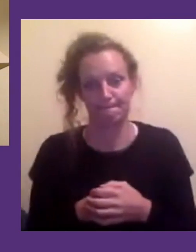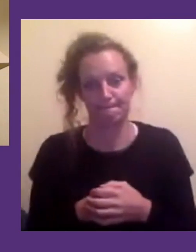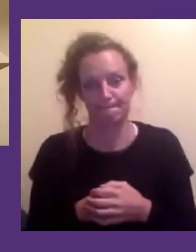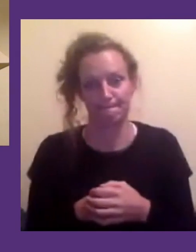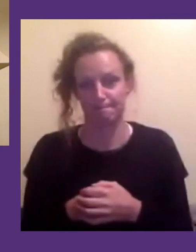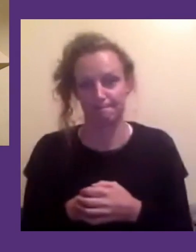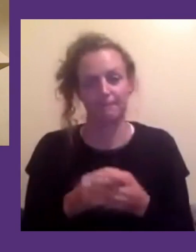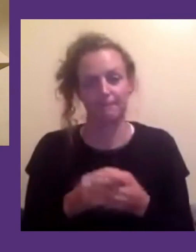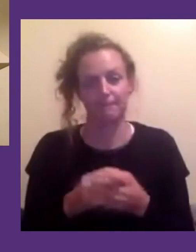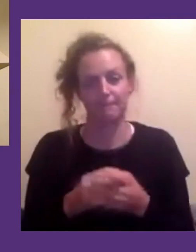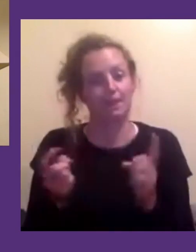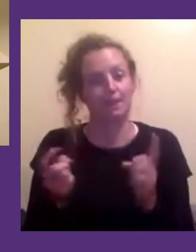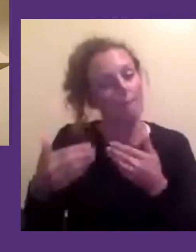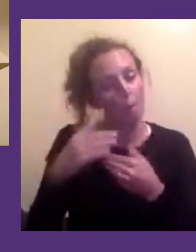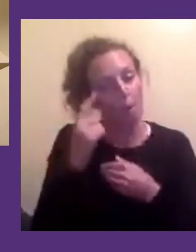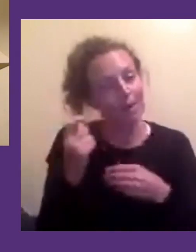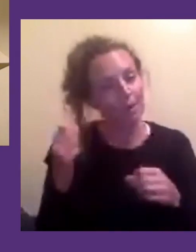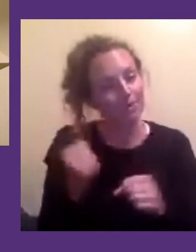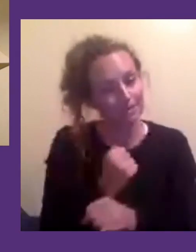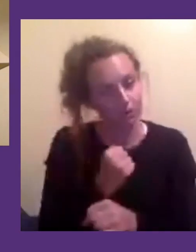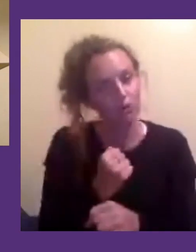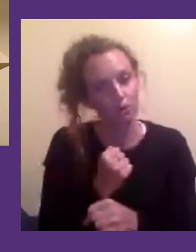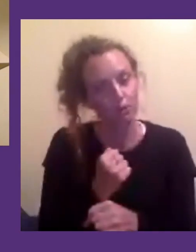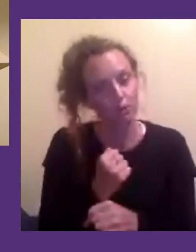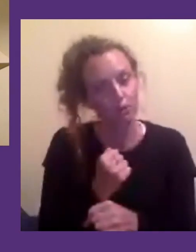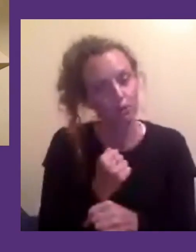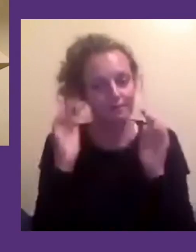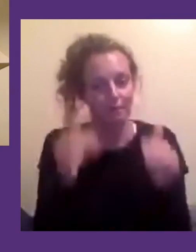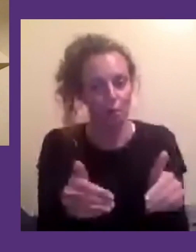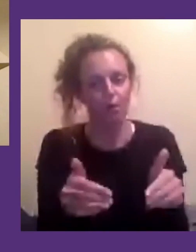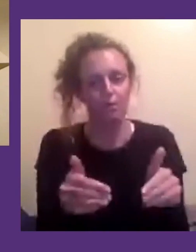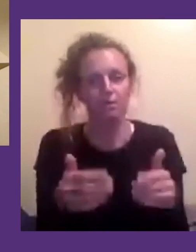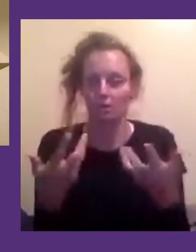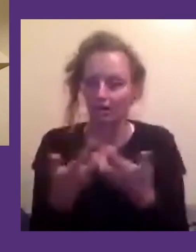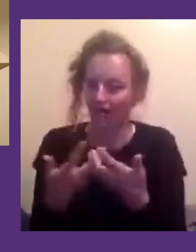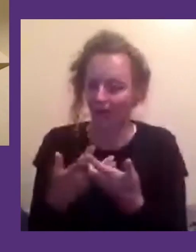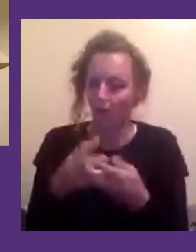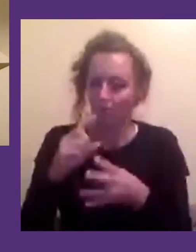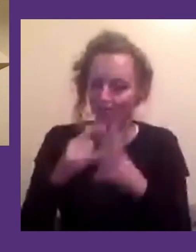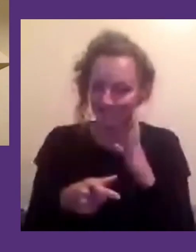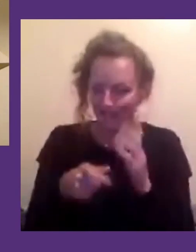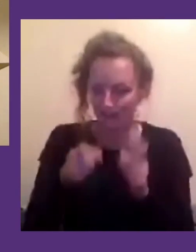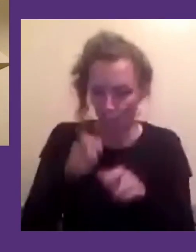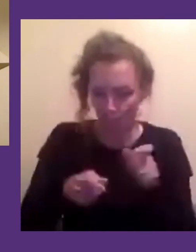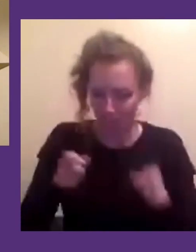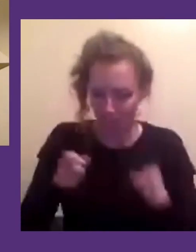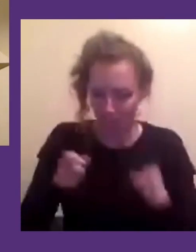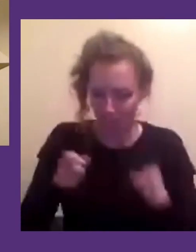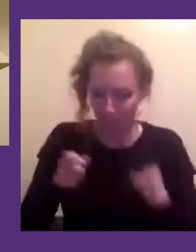are portrayed on TV or in films or in fairy tales, or when people are writing,